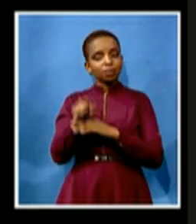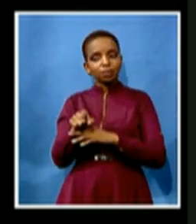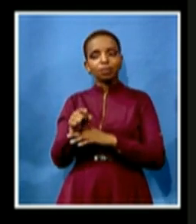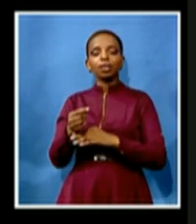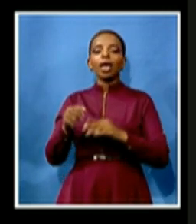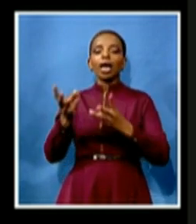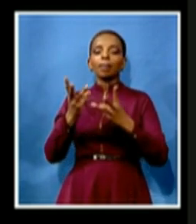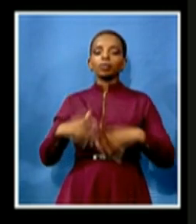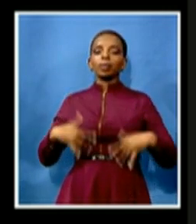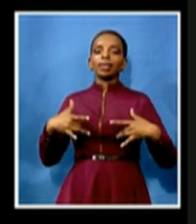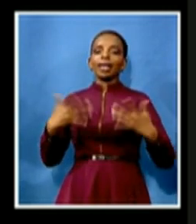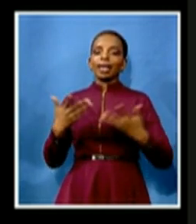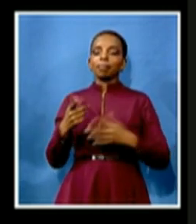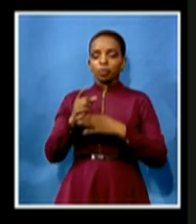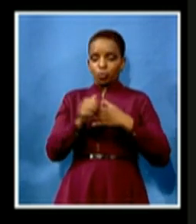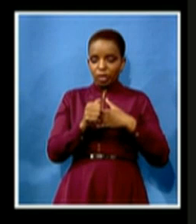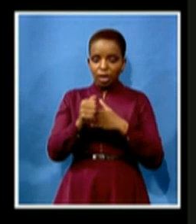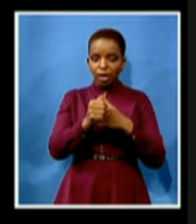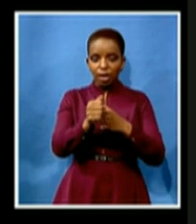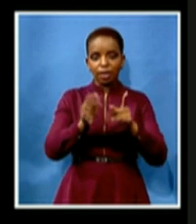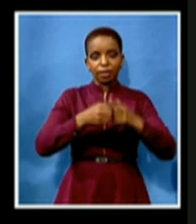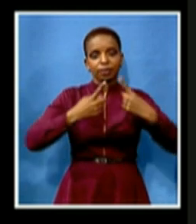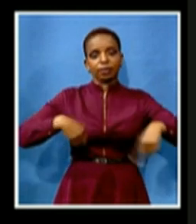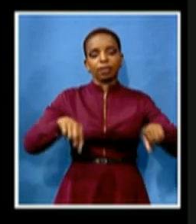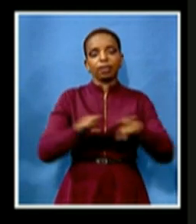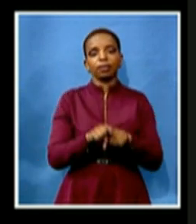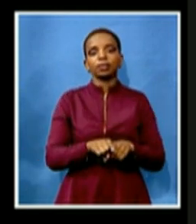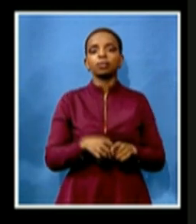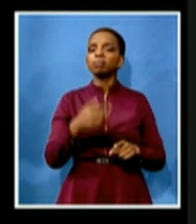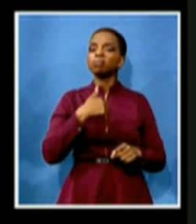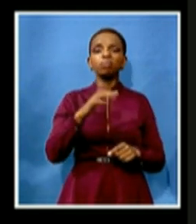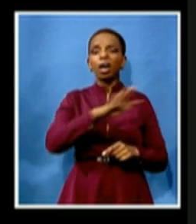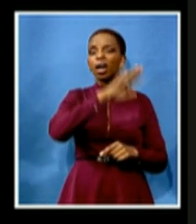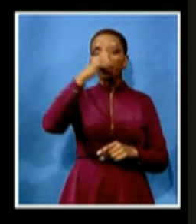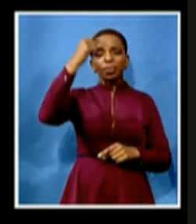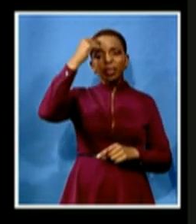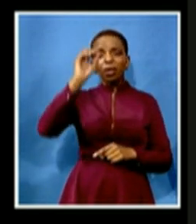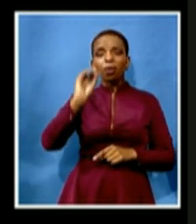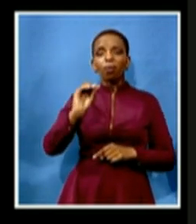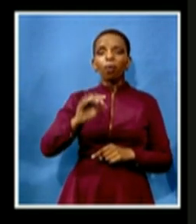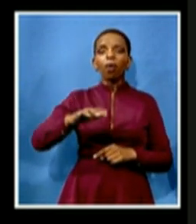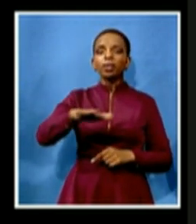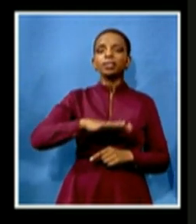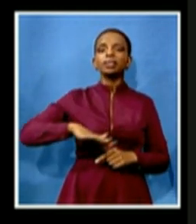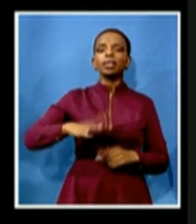a model that was upfront able to